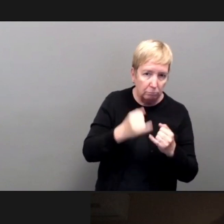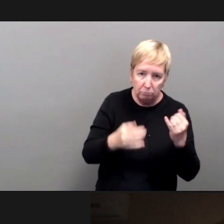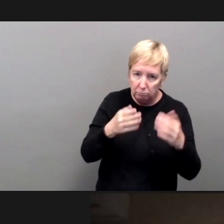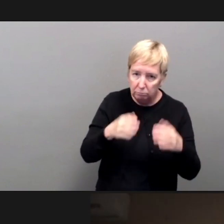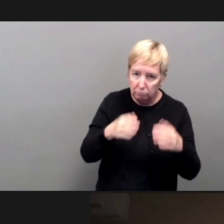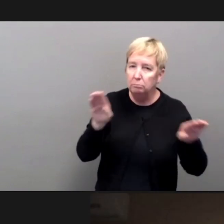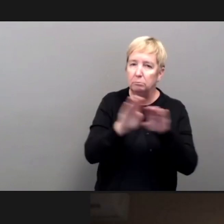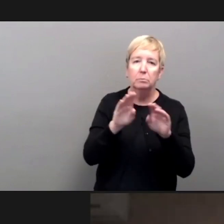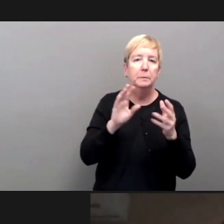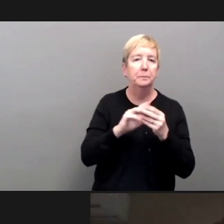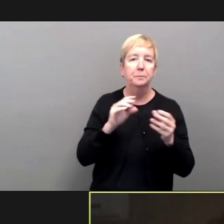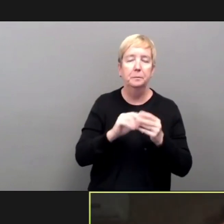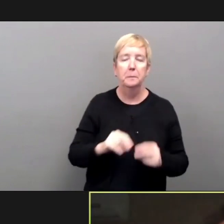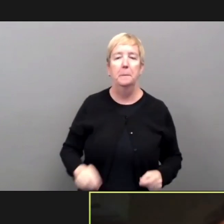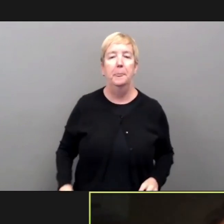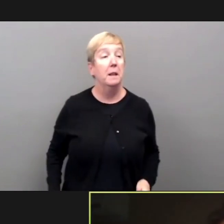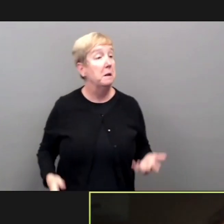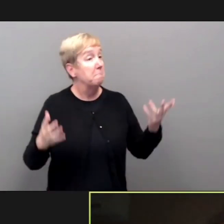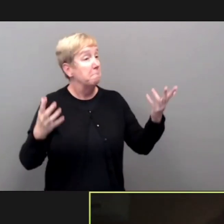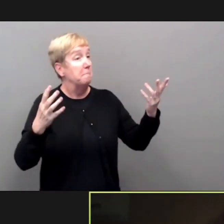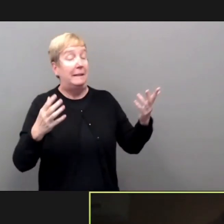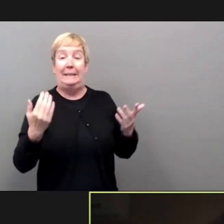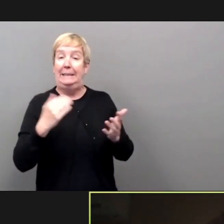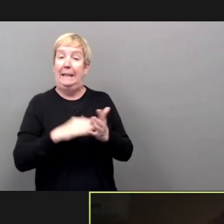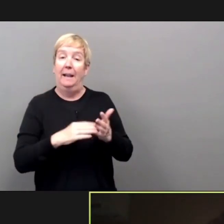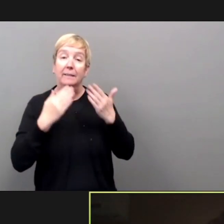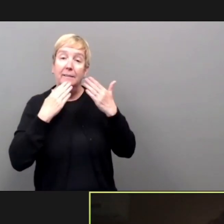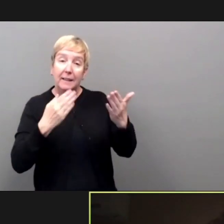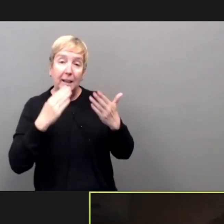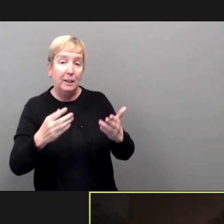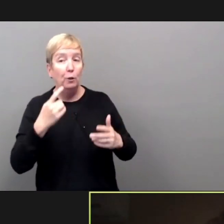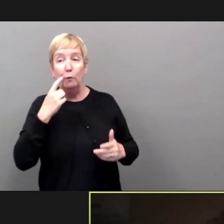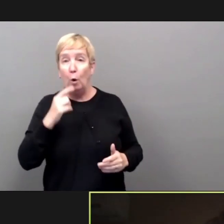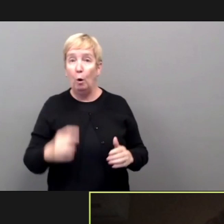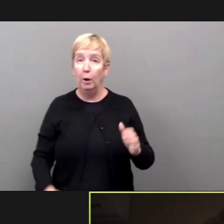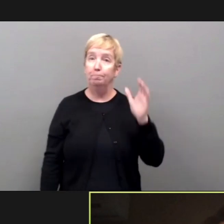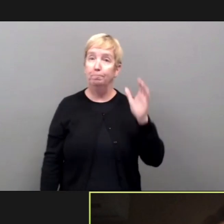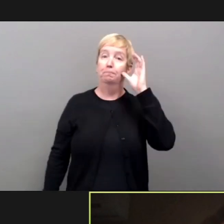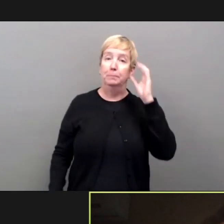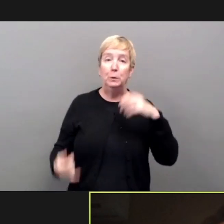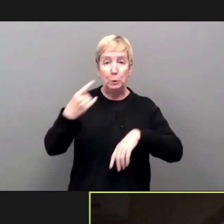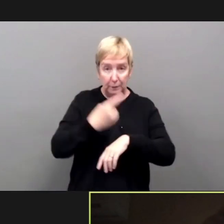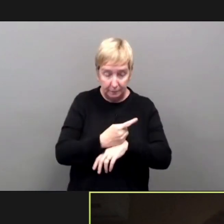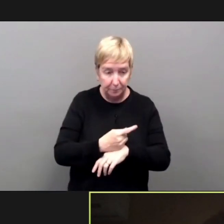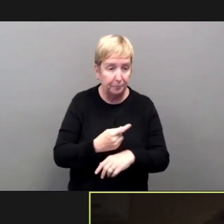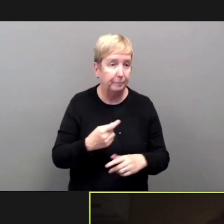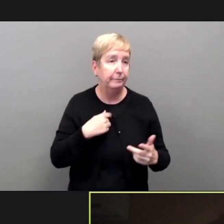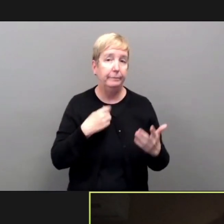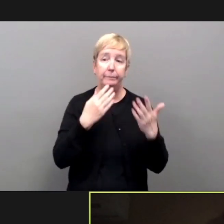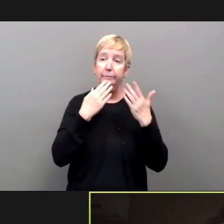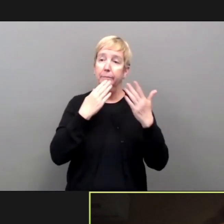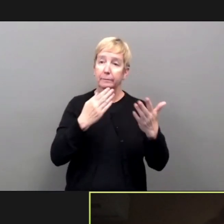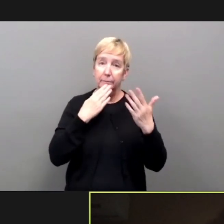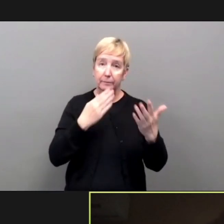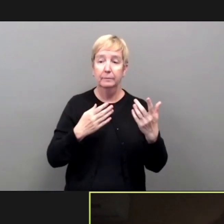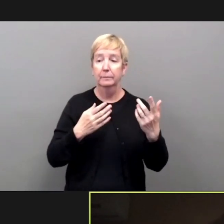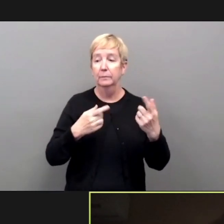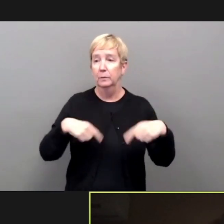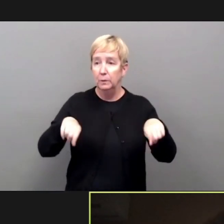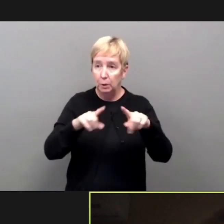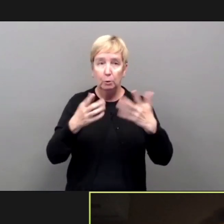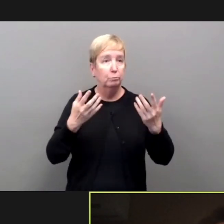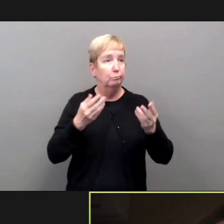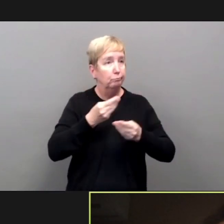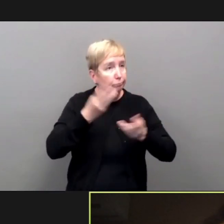right. No, once again, thanks so much for having us. And I mean, just once again, grateful that you guys are getting the message out, and